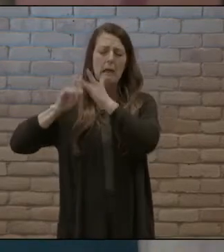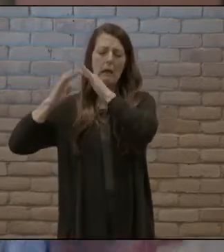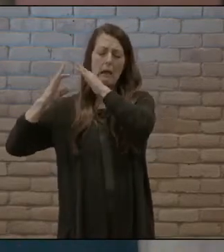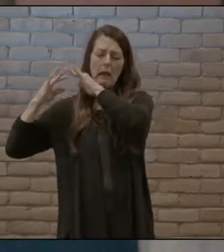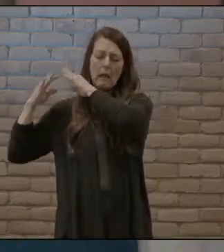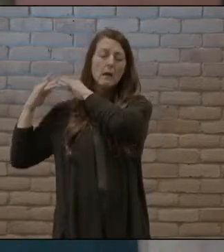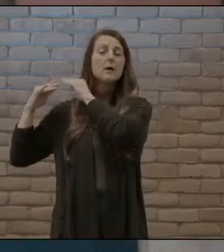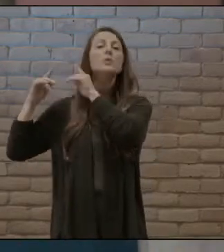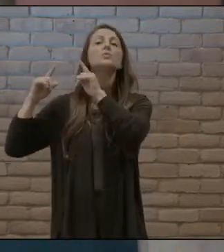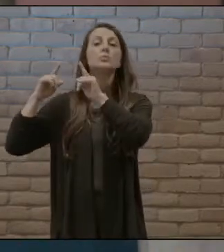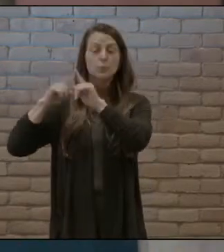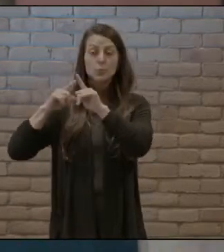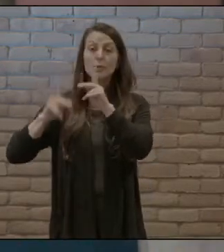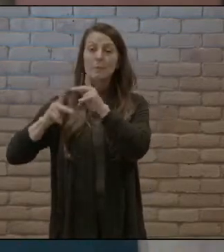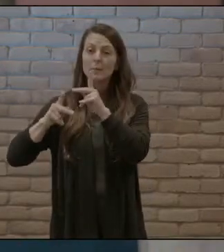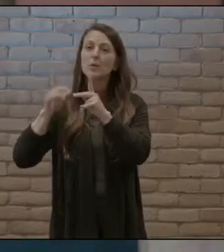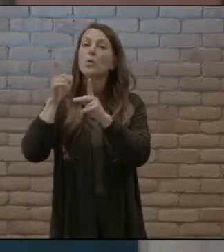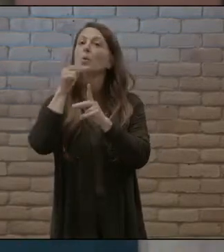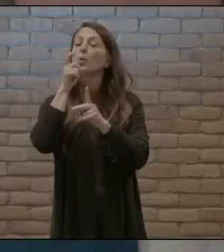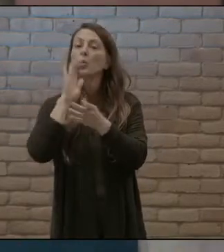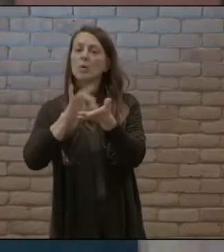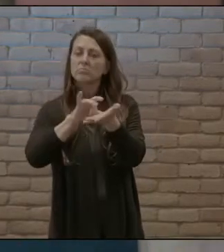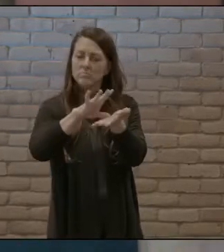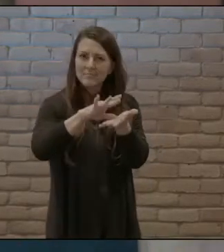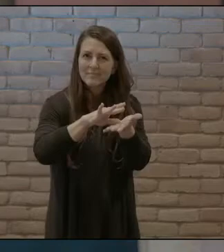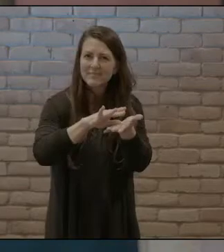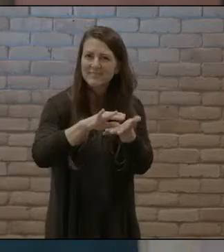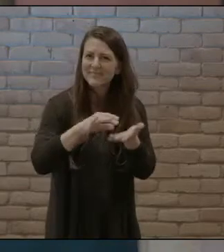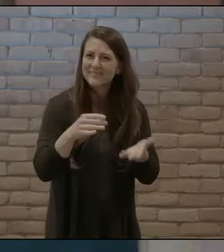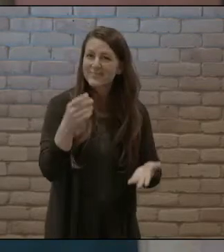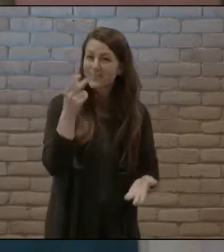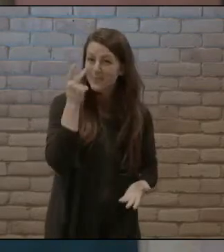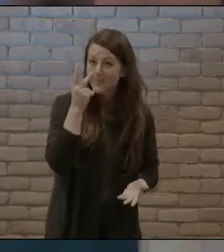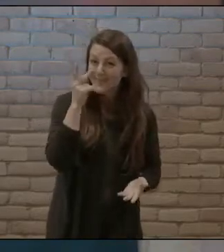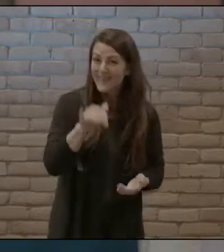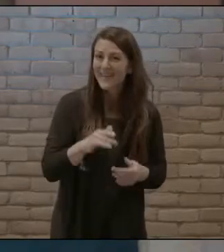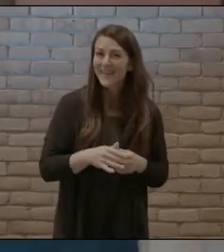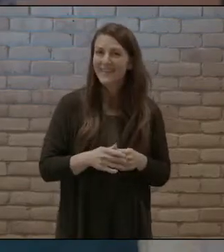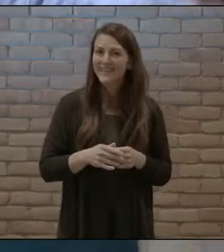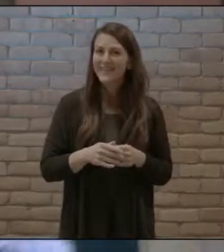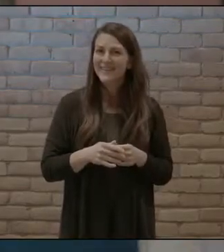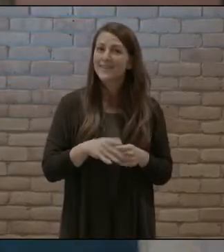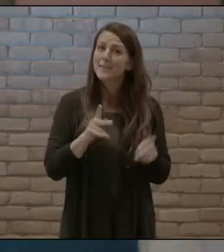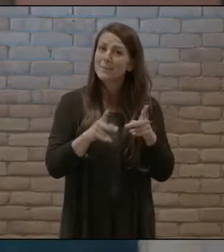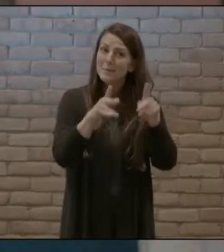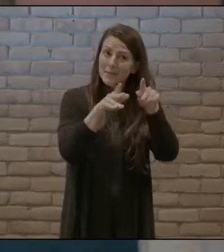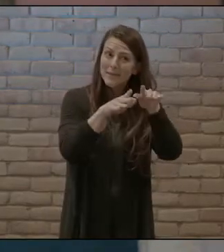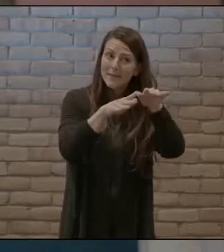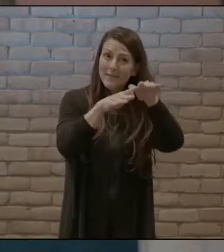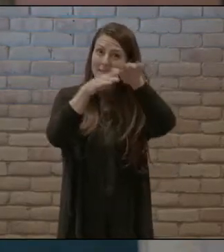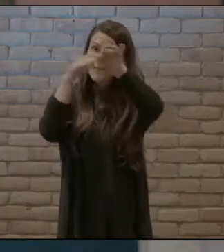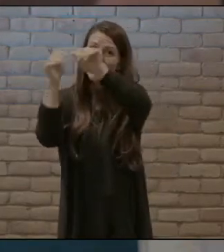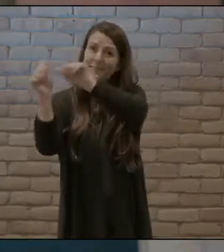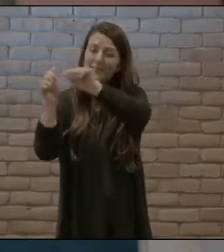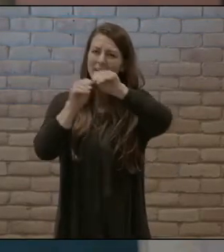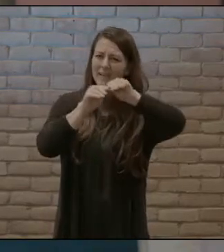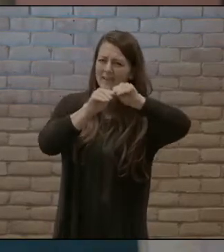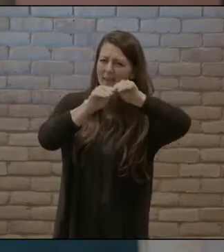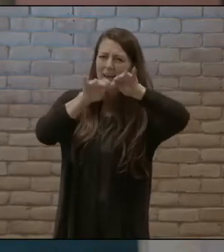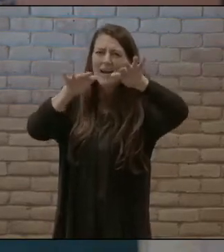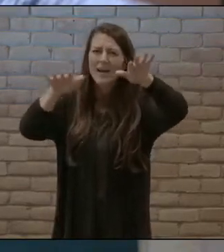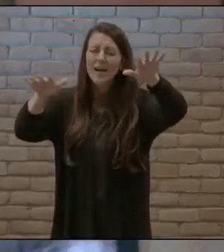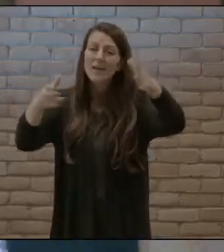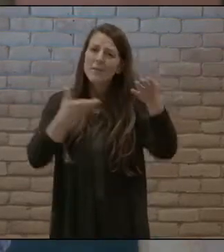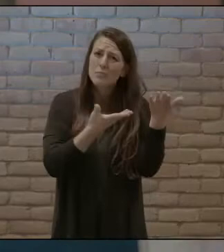these exiles. Do you see that? They went. They went and